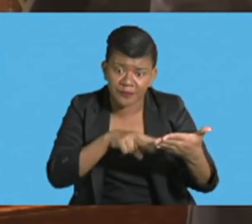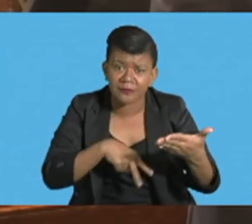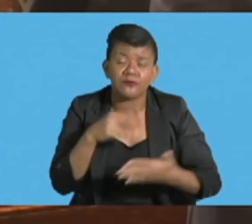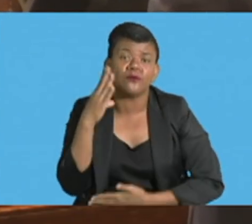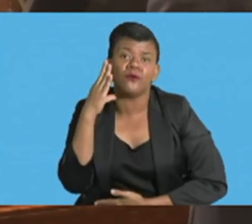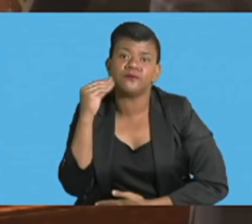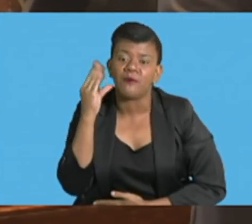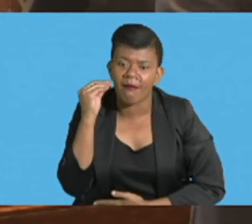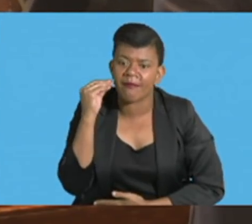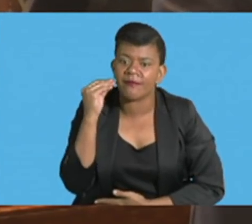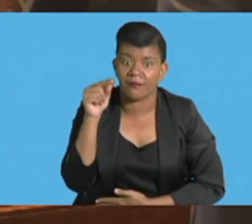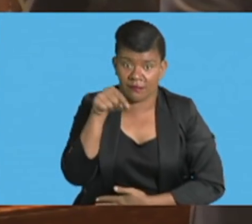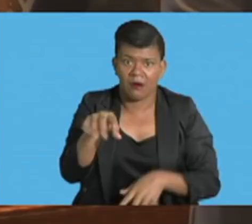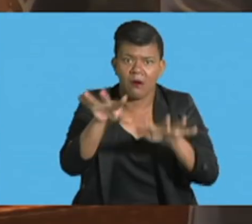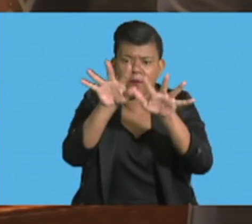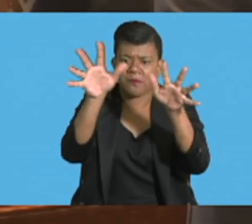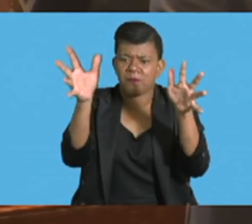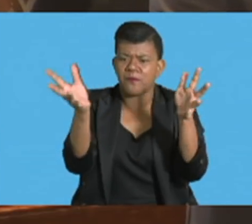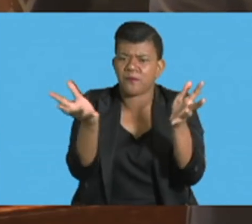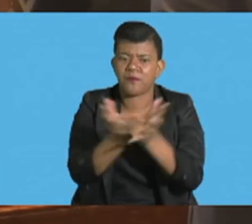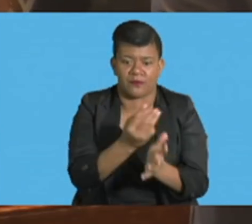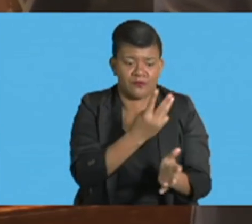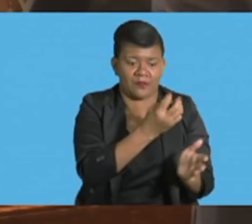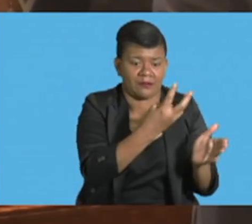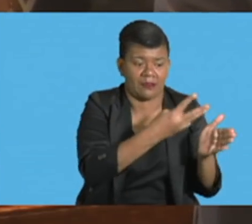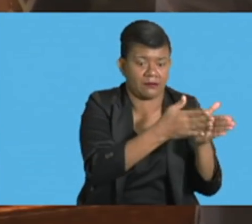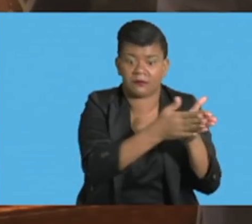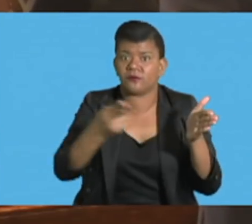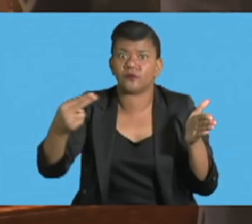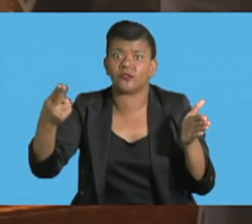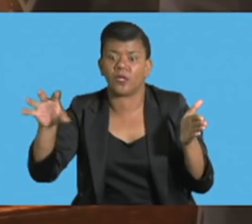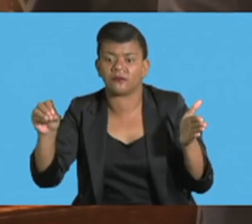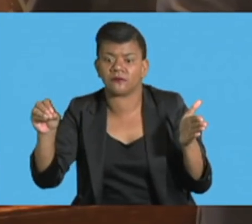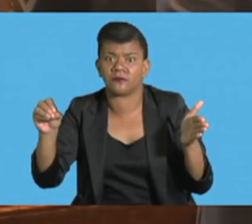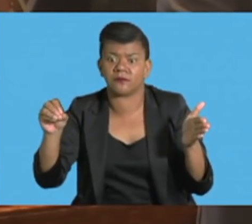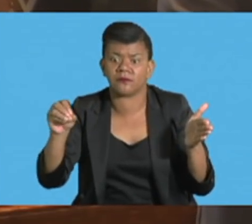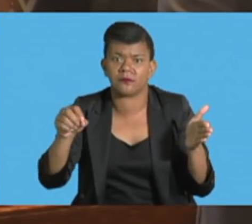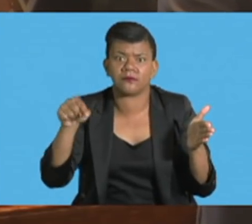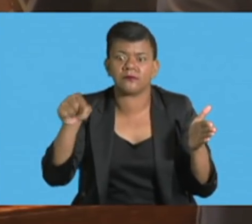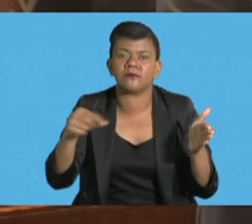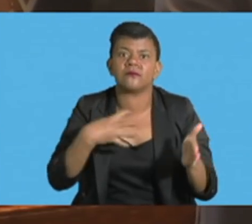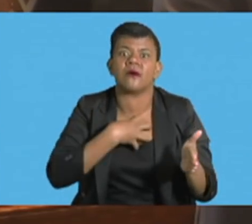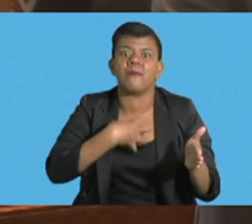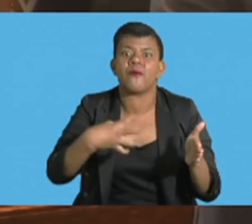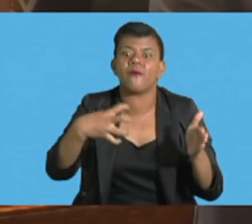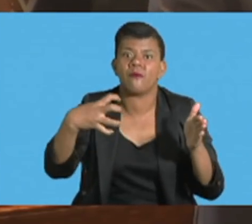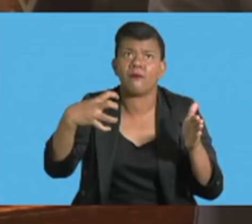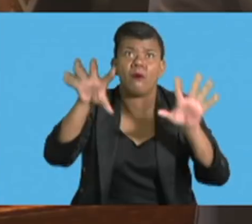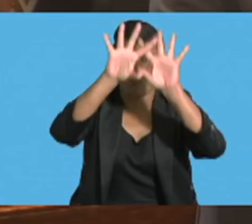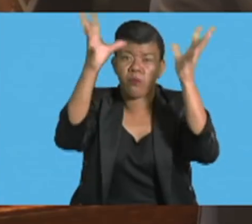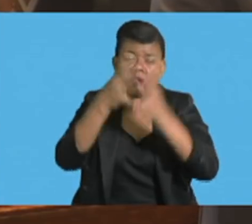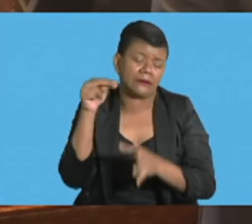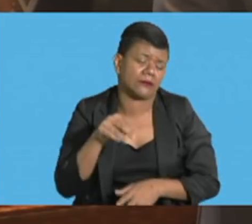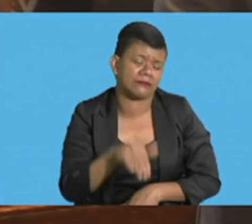a global sugar surplus for 2019-2020. And this latest surge in production follows months of volatile